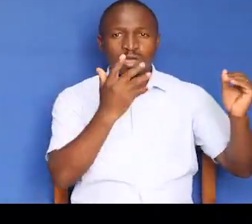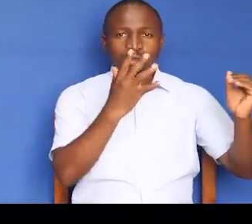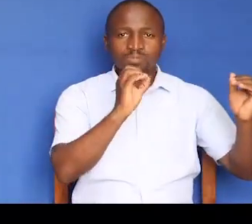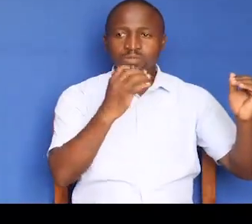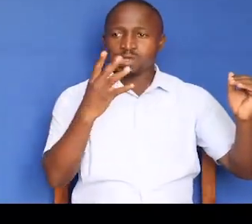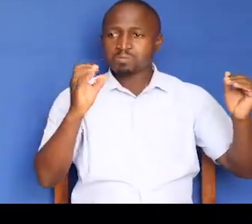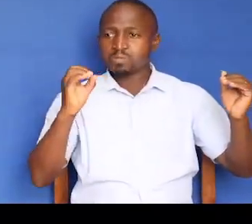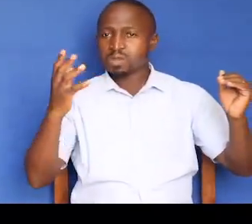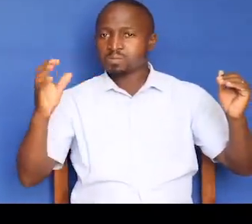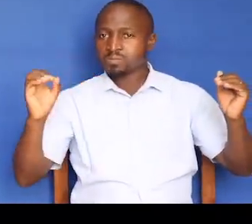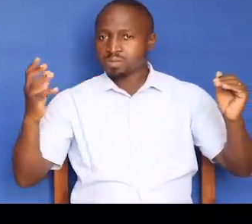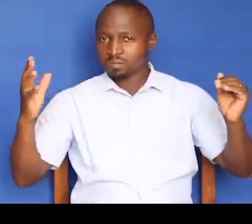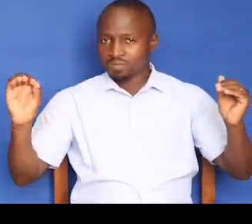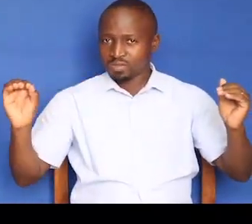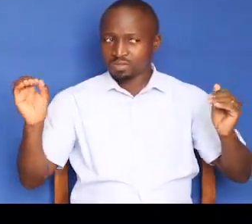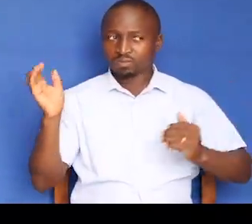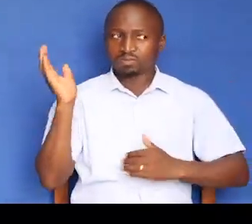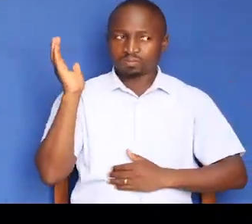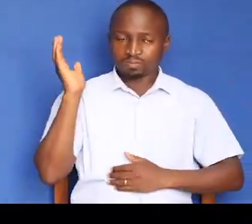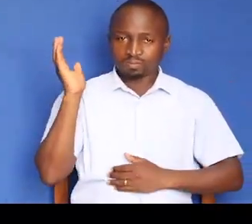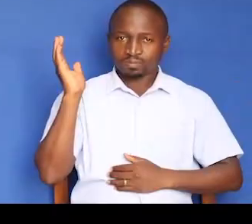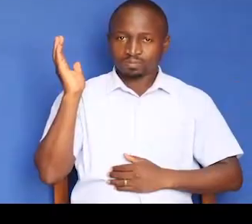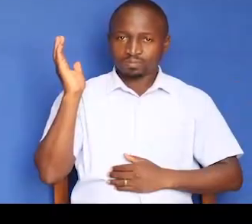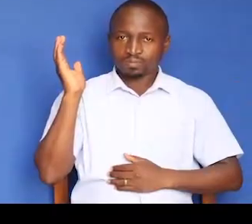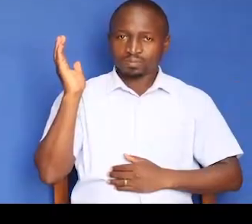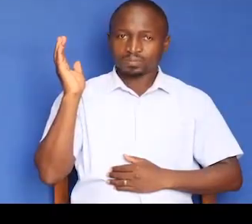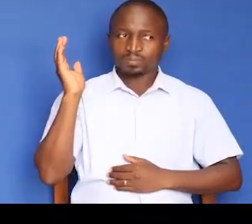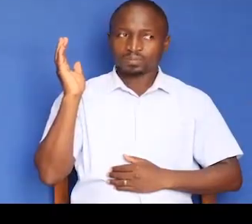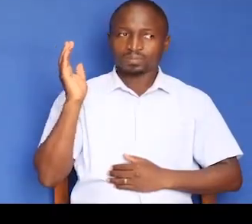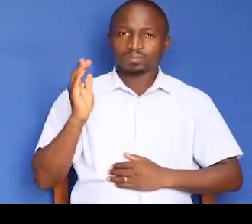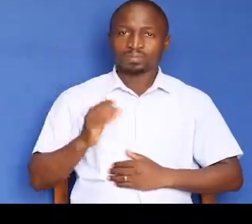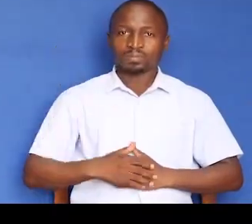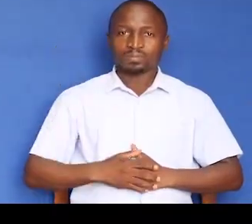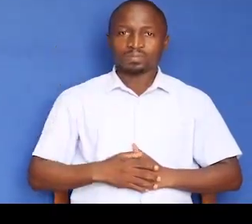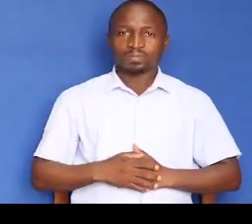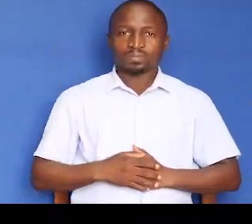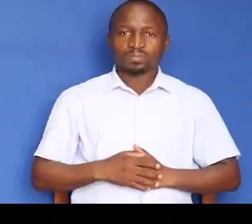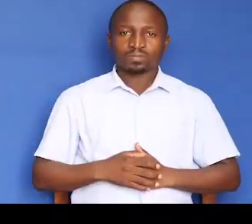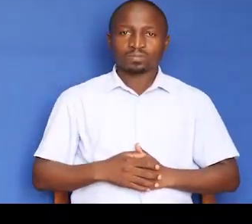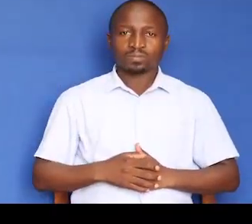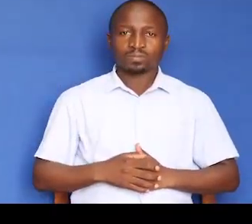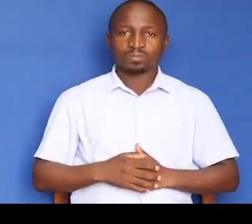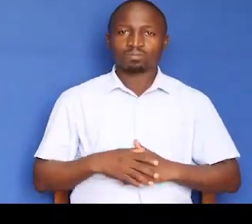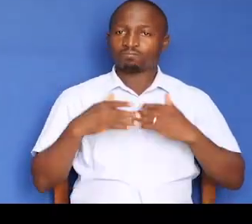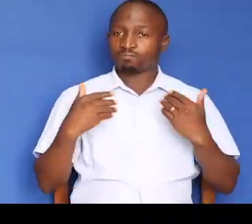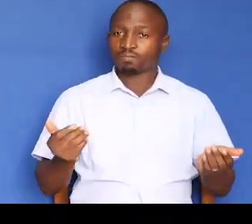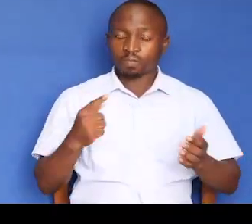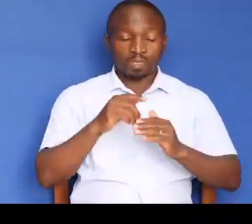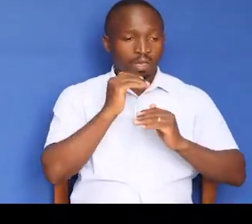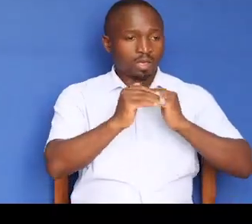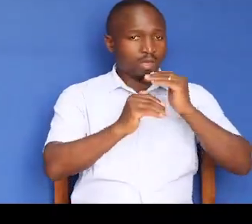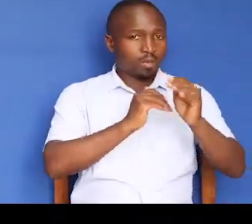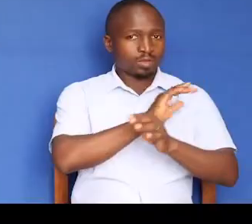is 50, 50, 50, 50, 50, 50. It's constant. So at